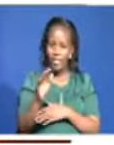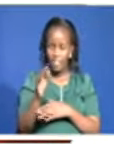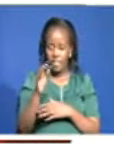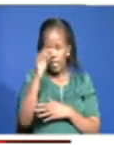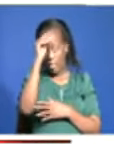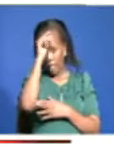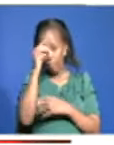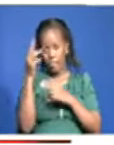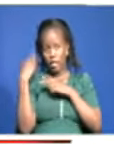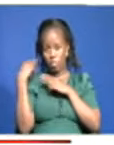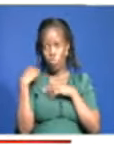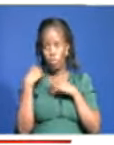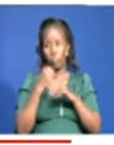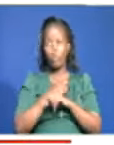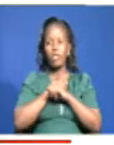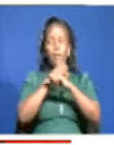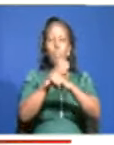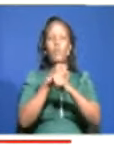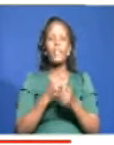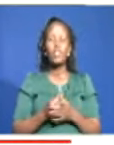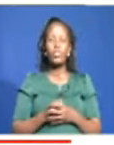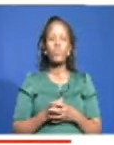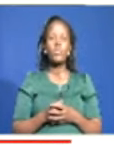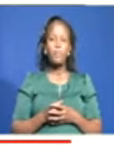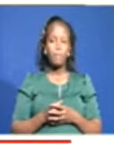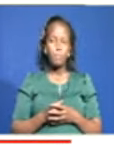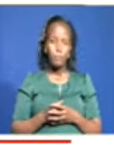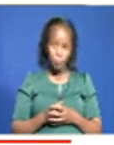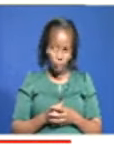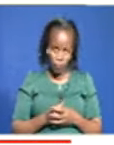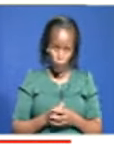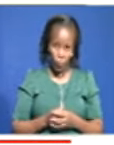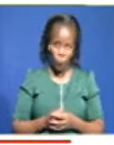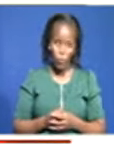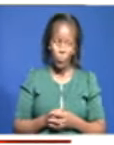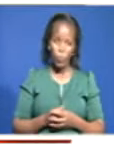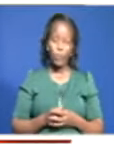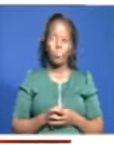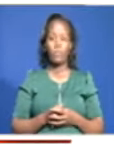protection. Petition the national and county governments